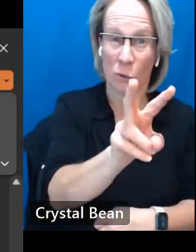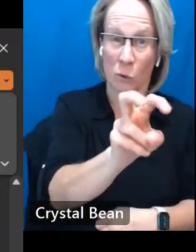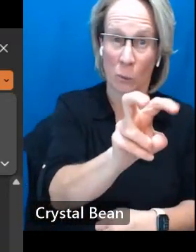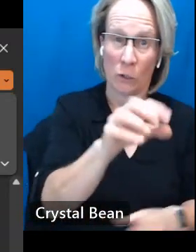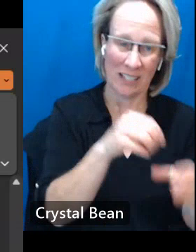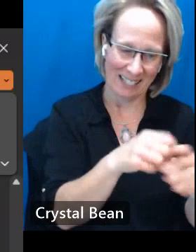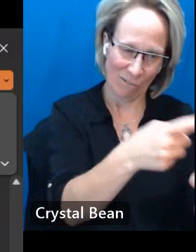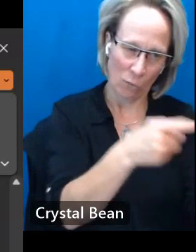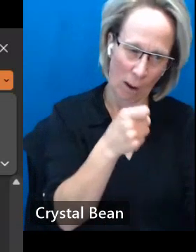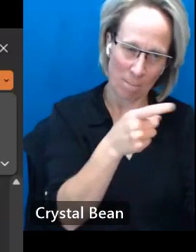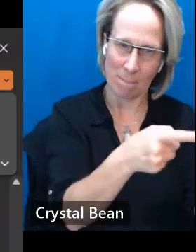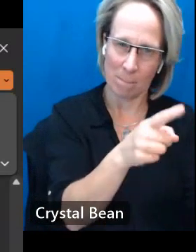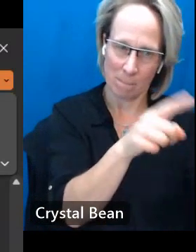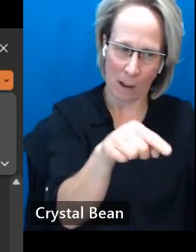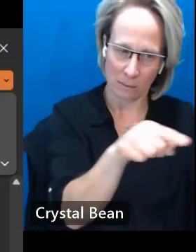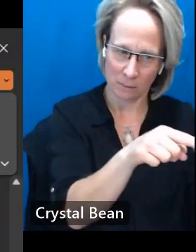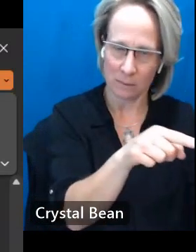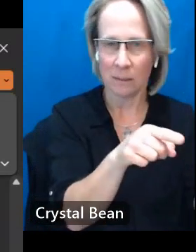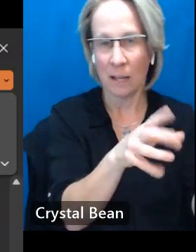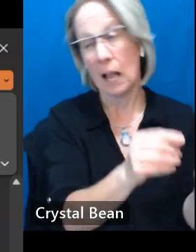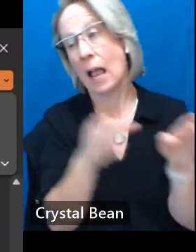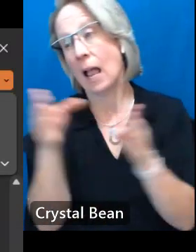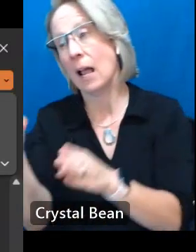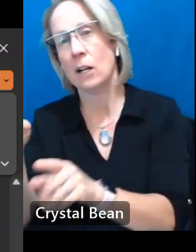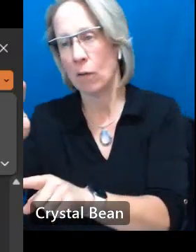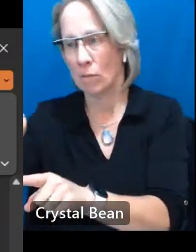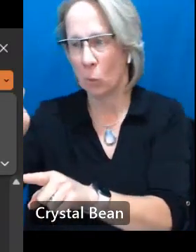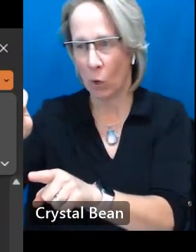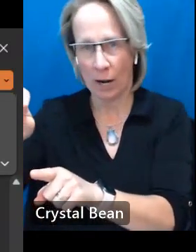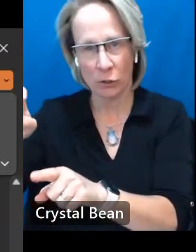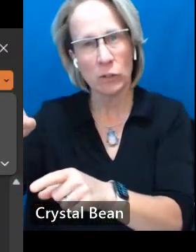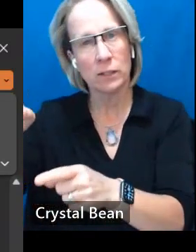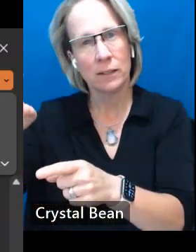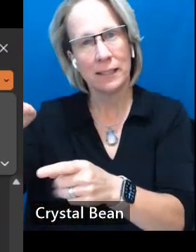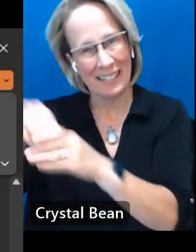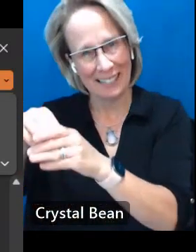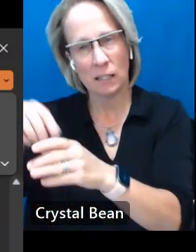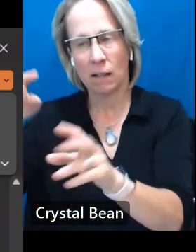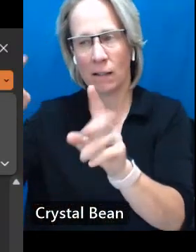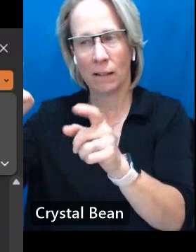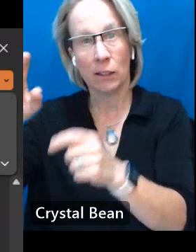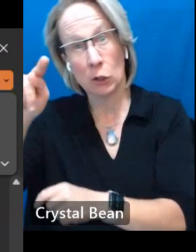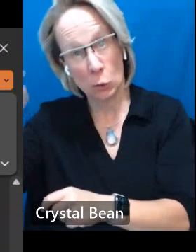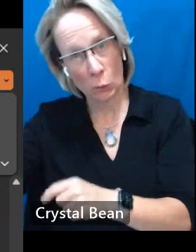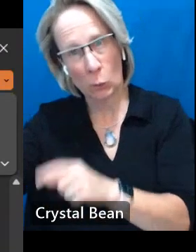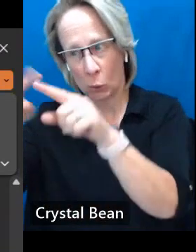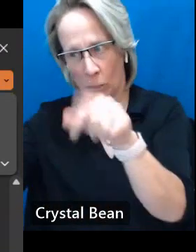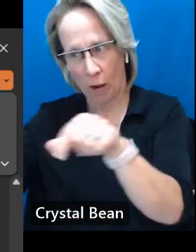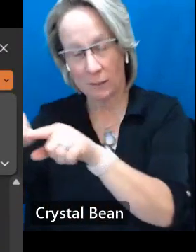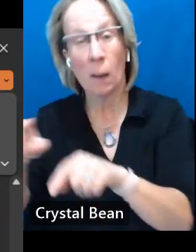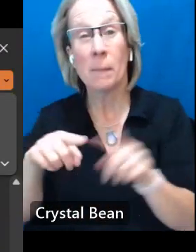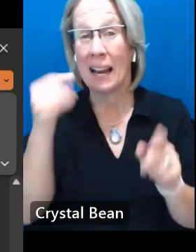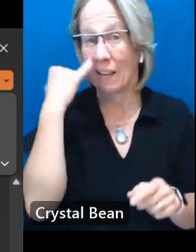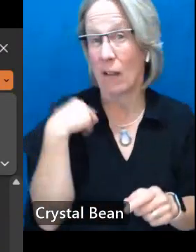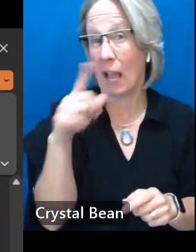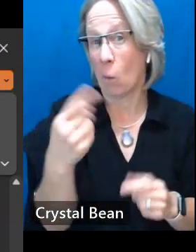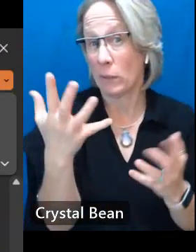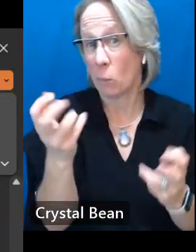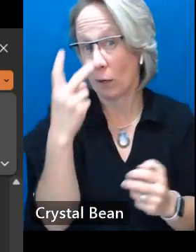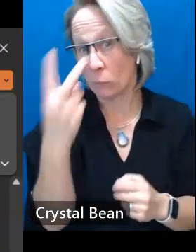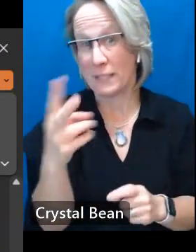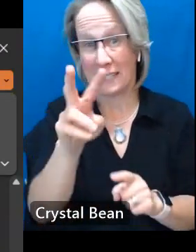box and 400 in the to box, right? But if I only want to see the 200s, then I would put